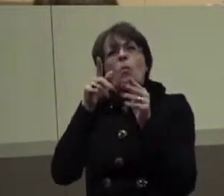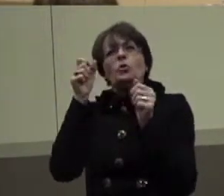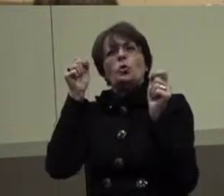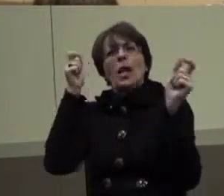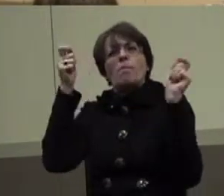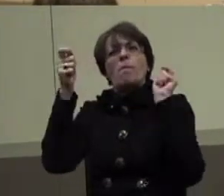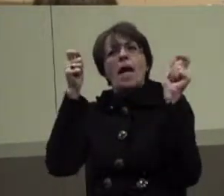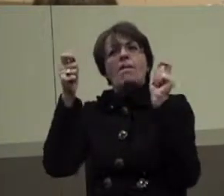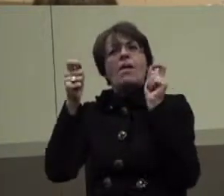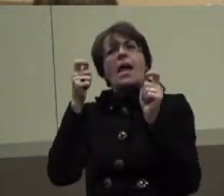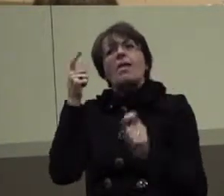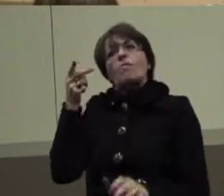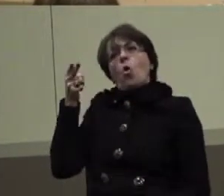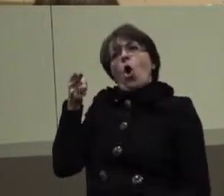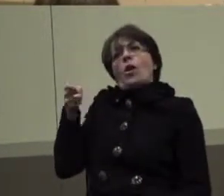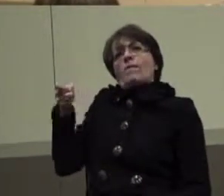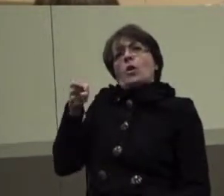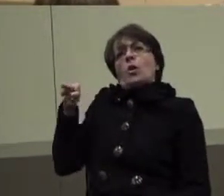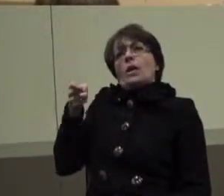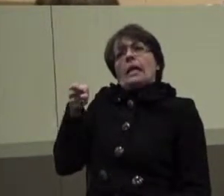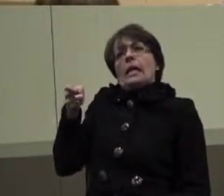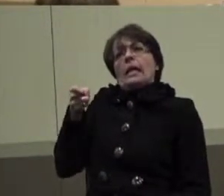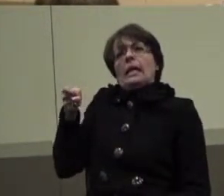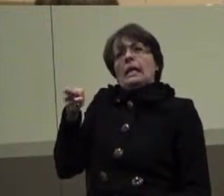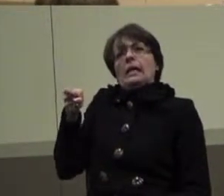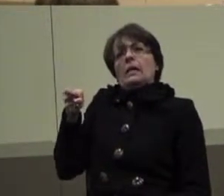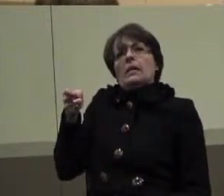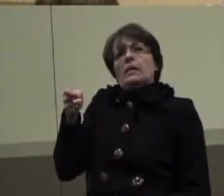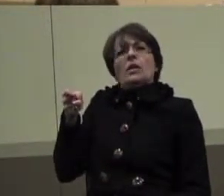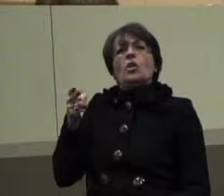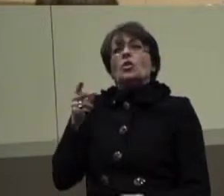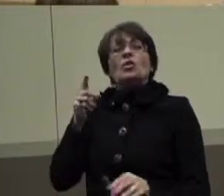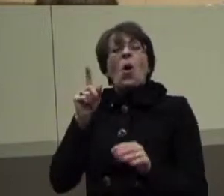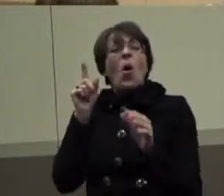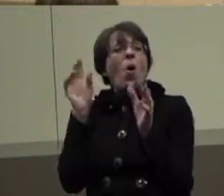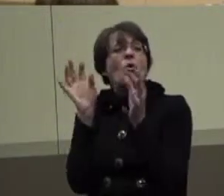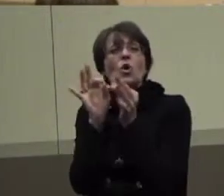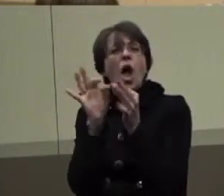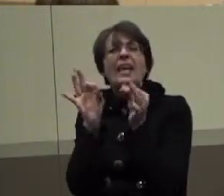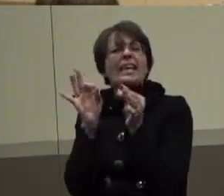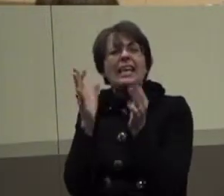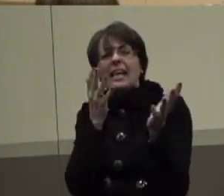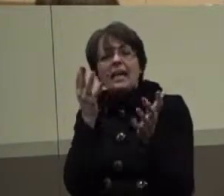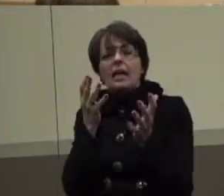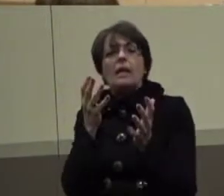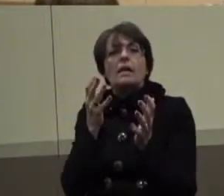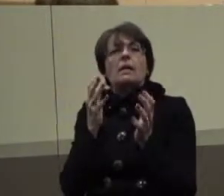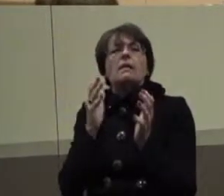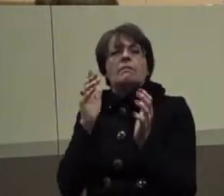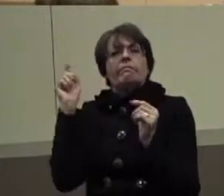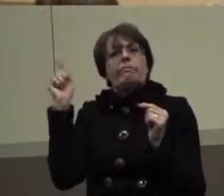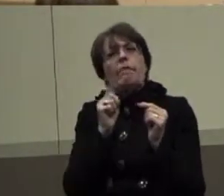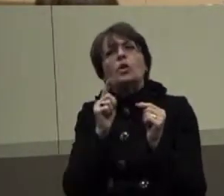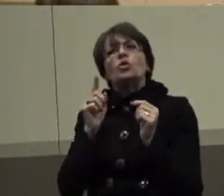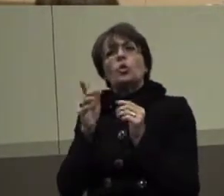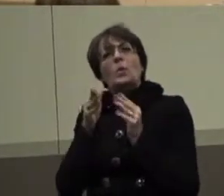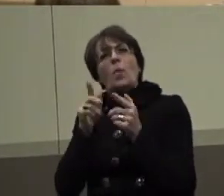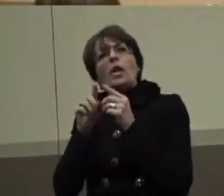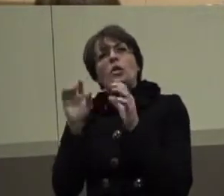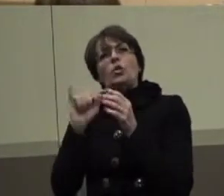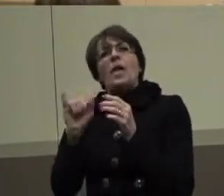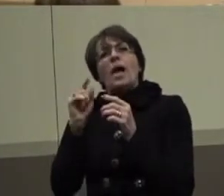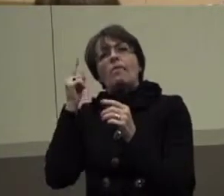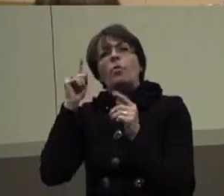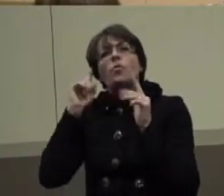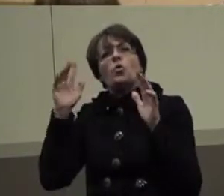for hard of hearing so that it's not so much talking. And is there a way to do that so that that noise level of